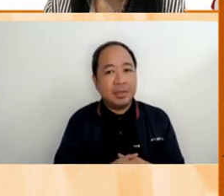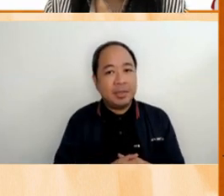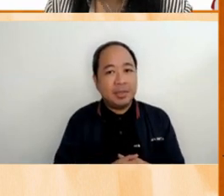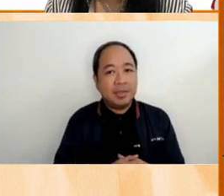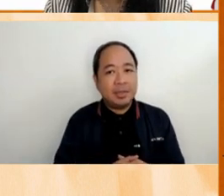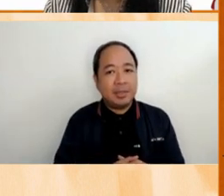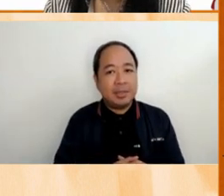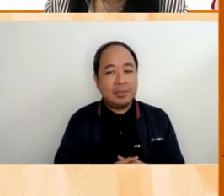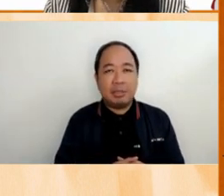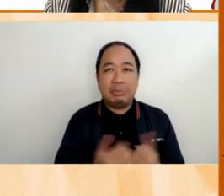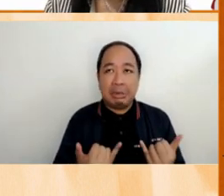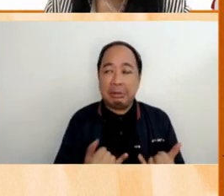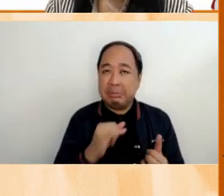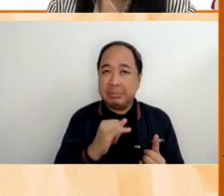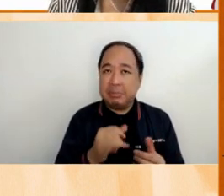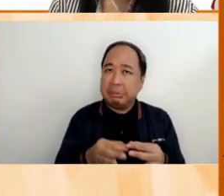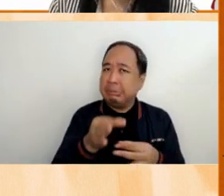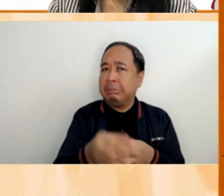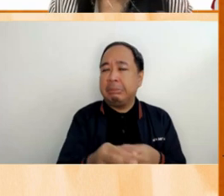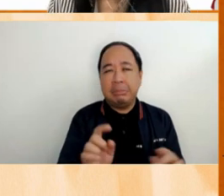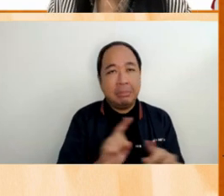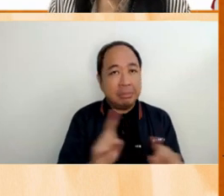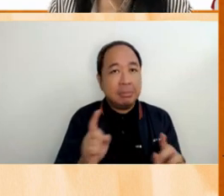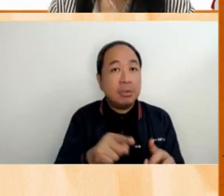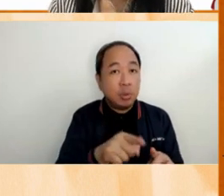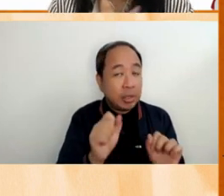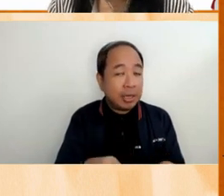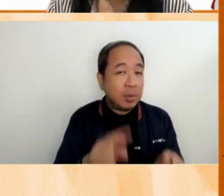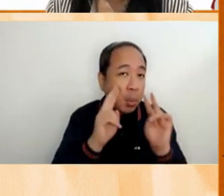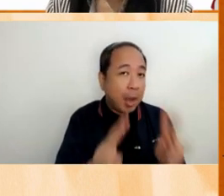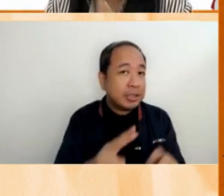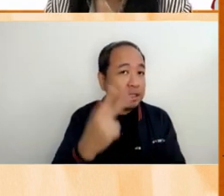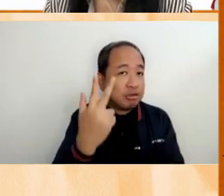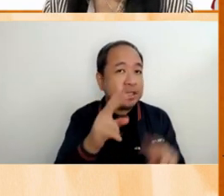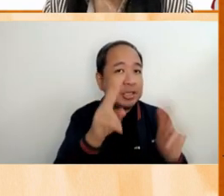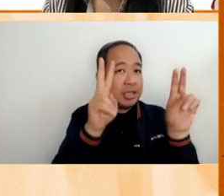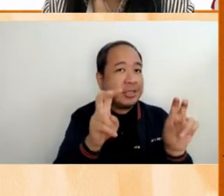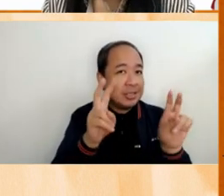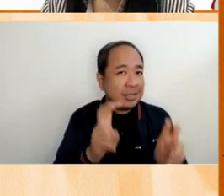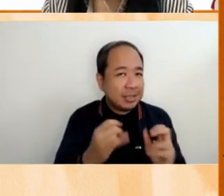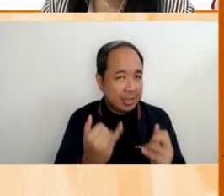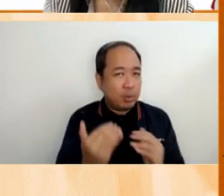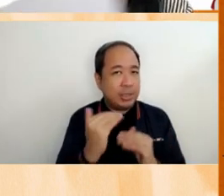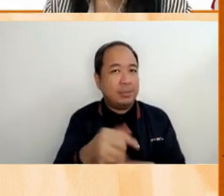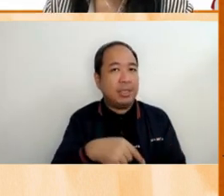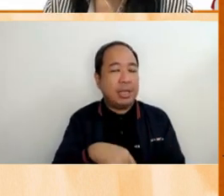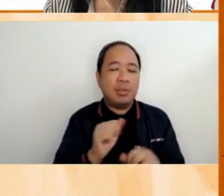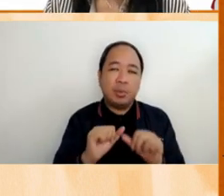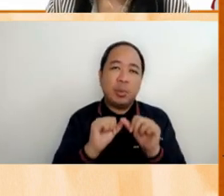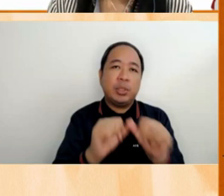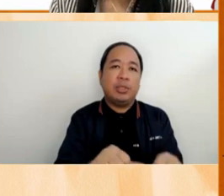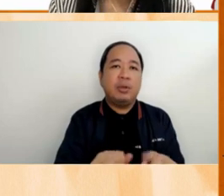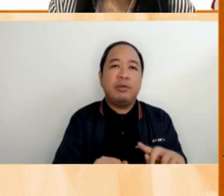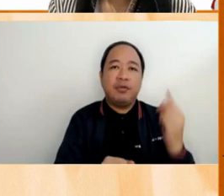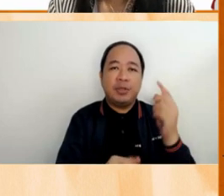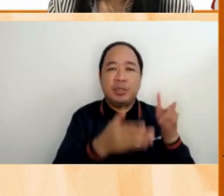from waiting for you to be able to watch all the three sessions within the prescribed time. Let us proceed with the first